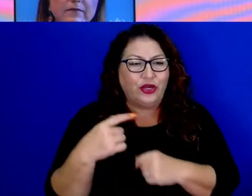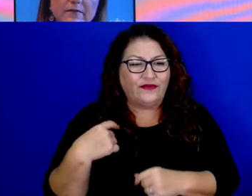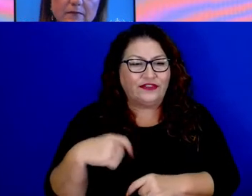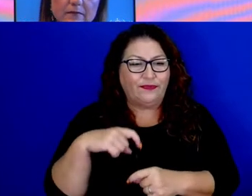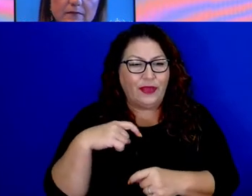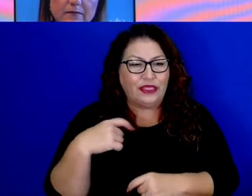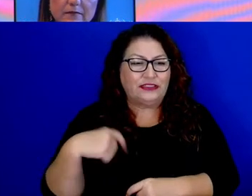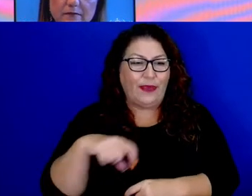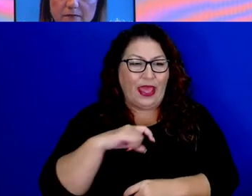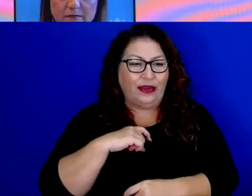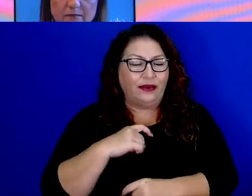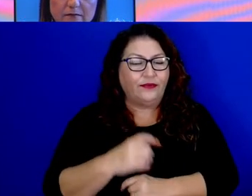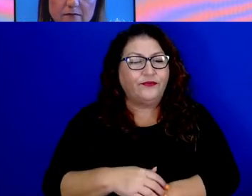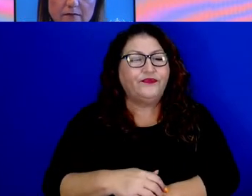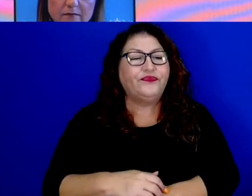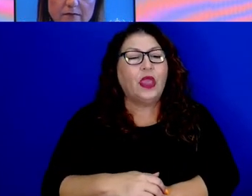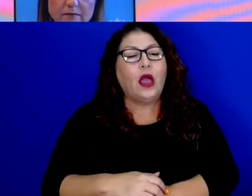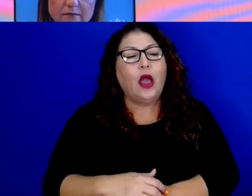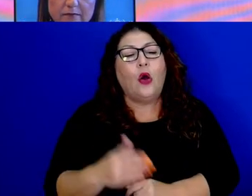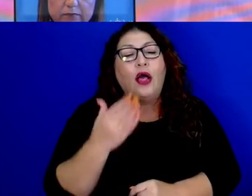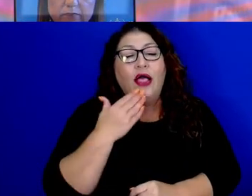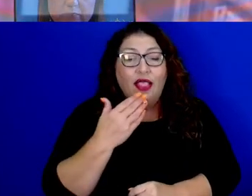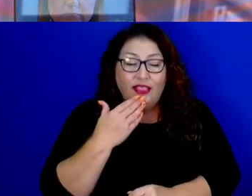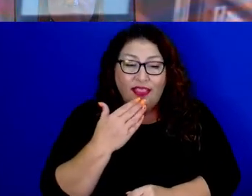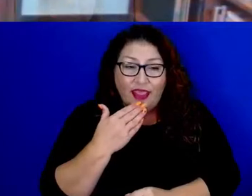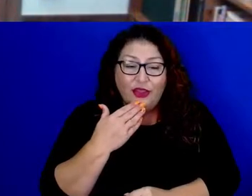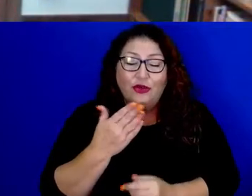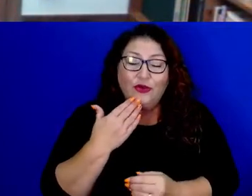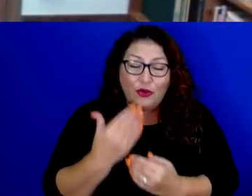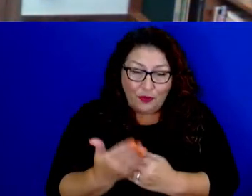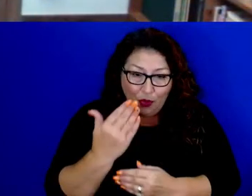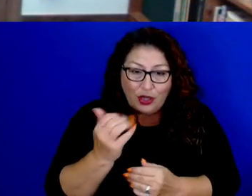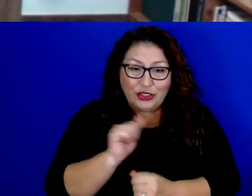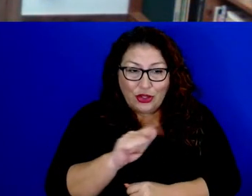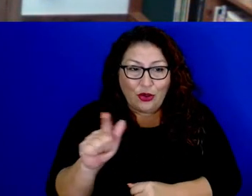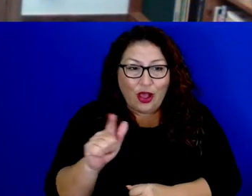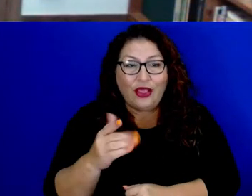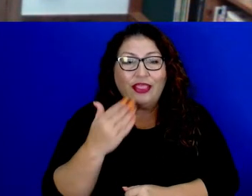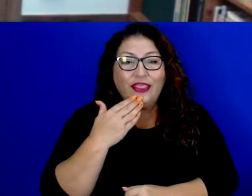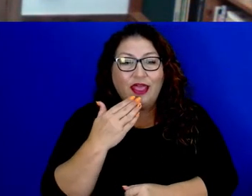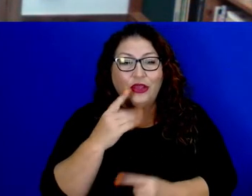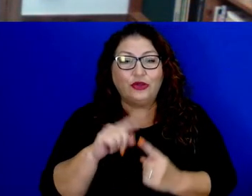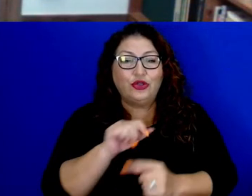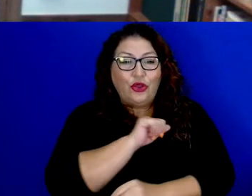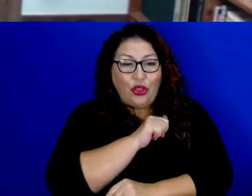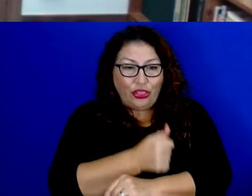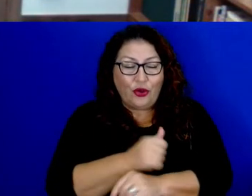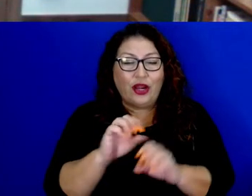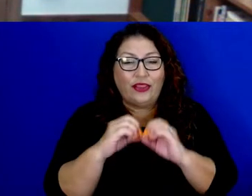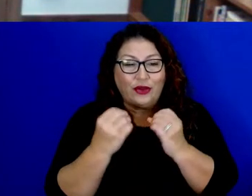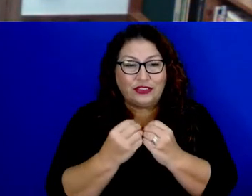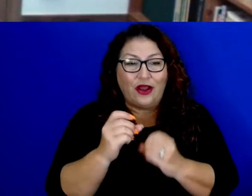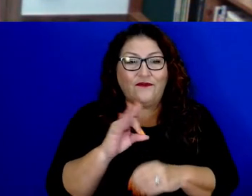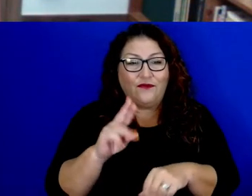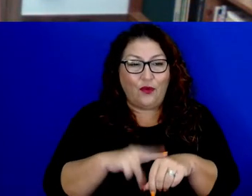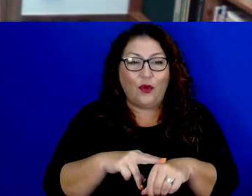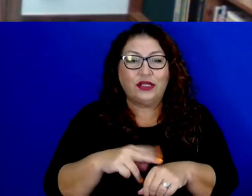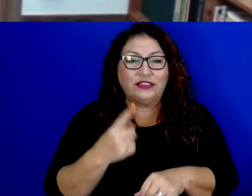Well, thank you very much, Jack. Good morning to you all. Thanks to the authorities, the organization, and of course, our